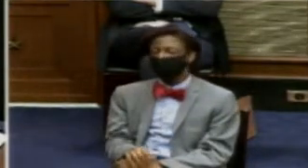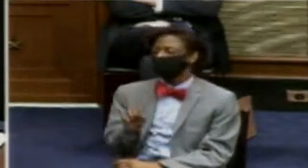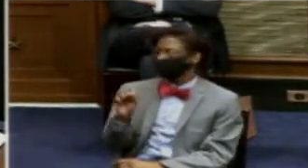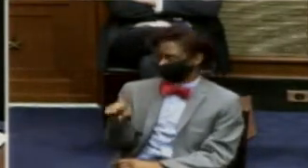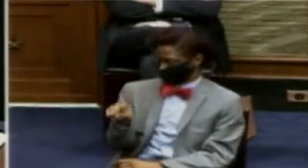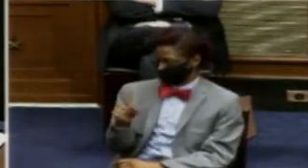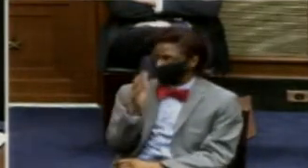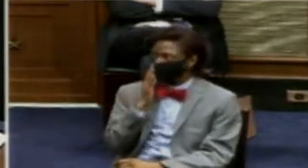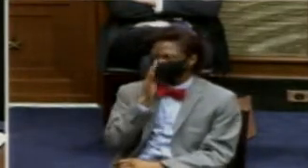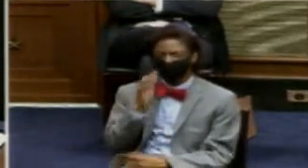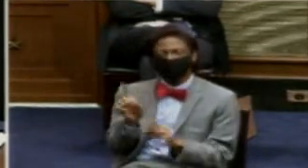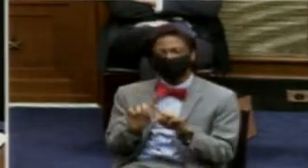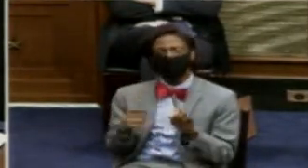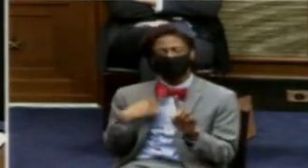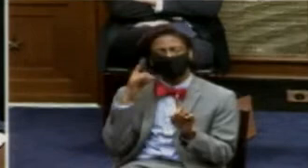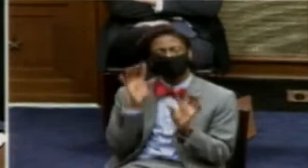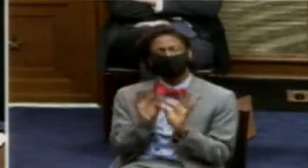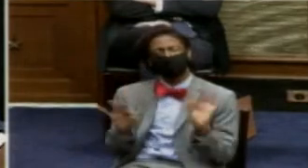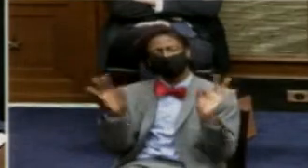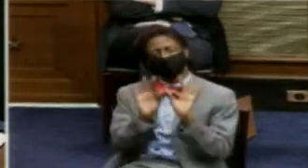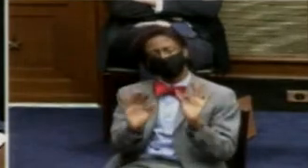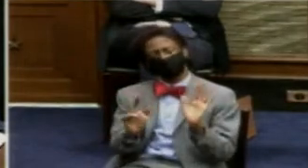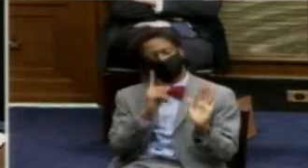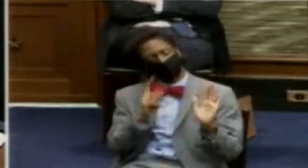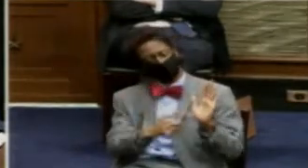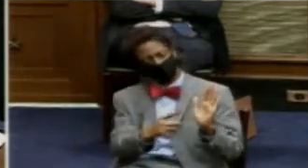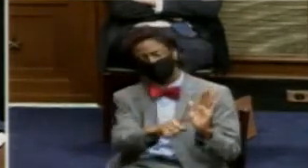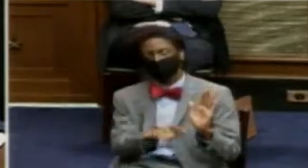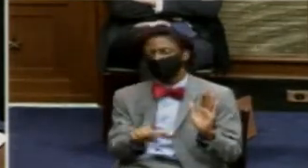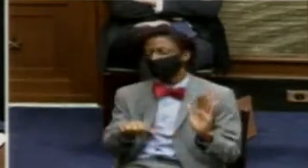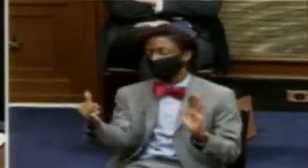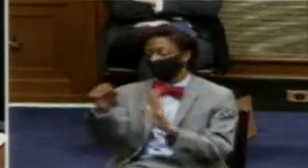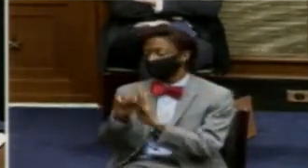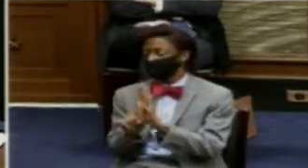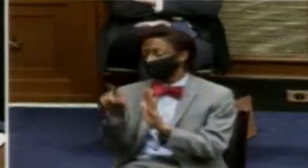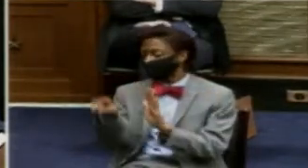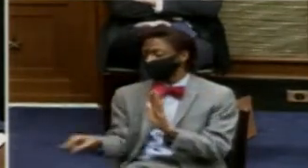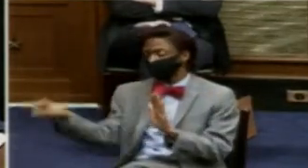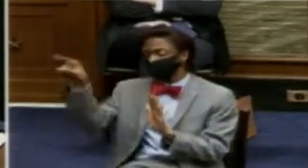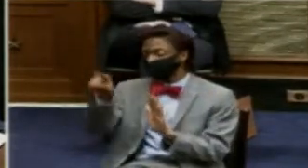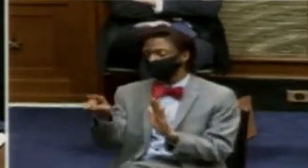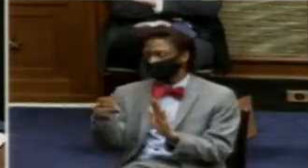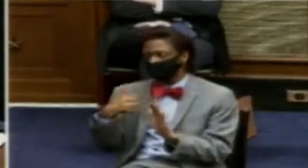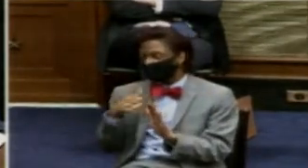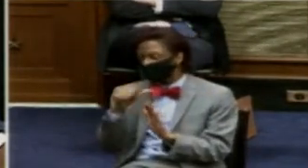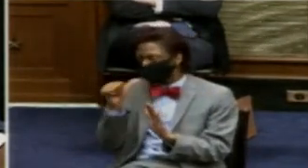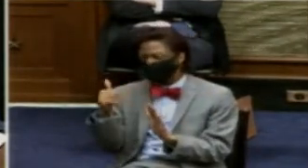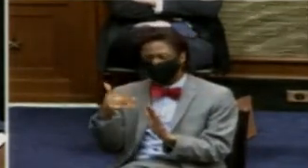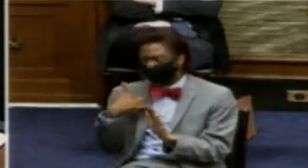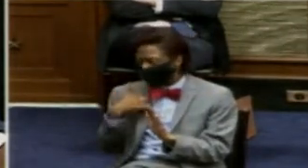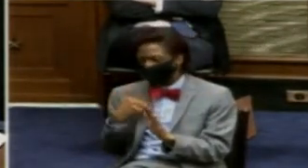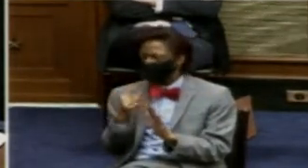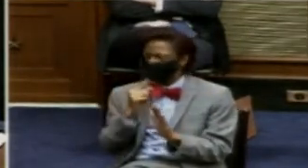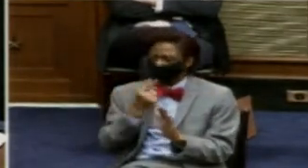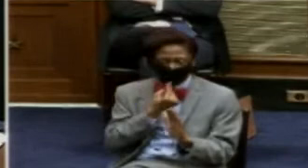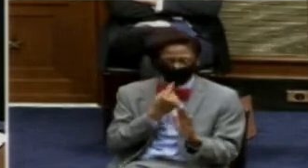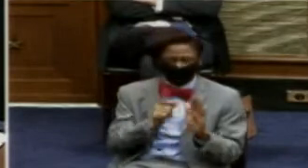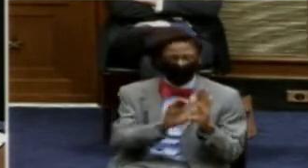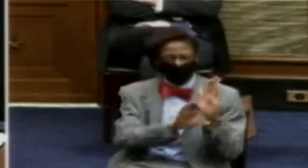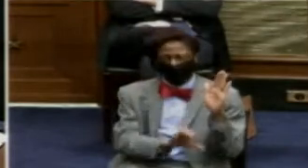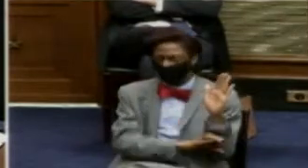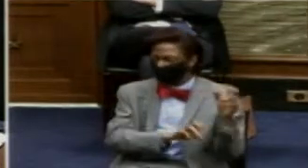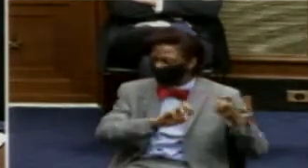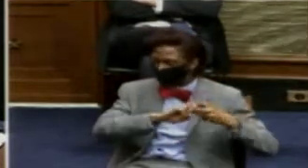Correct. But I think it's important to note as well, none of those other states faced the significant constitutional